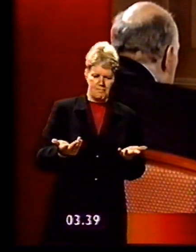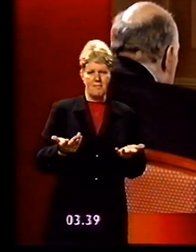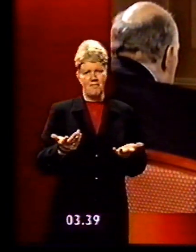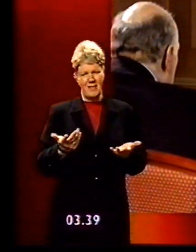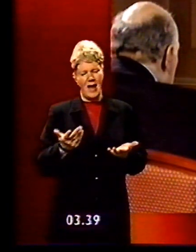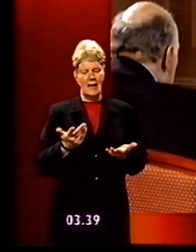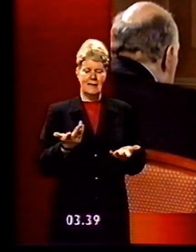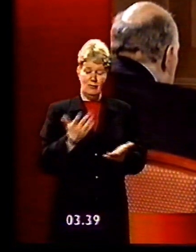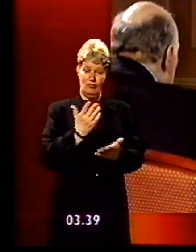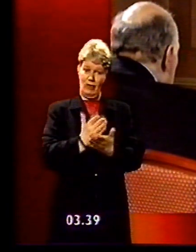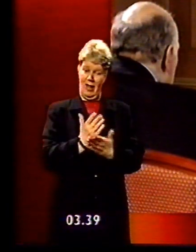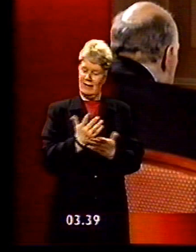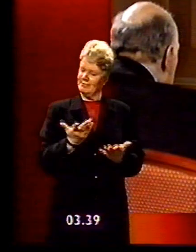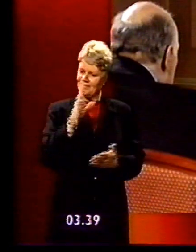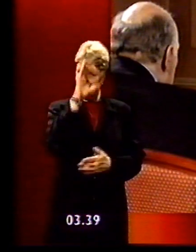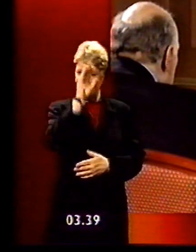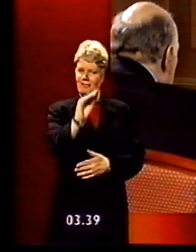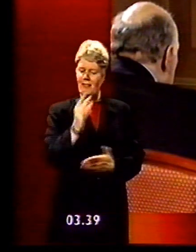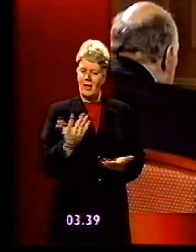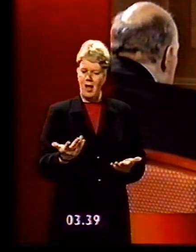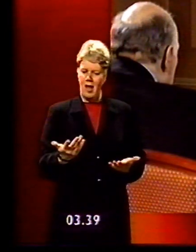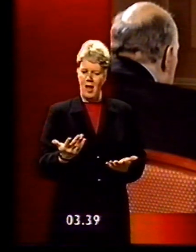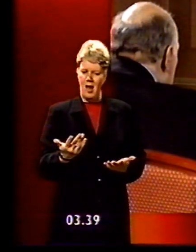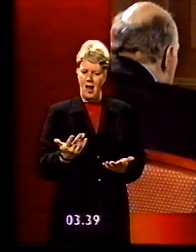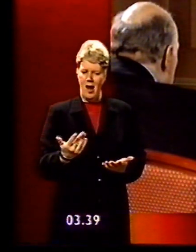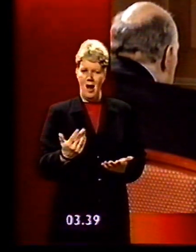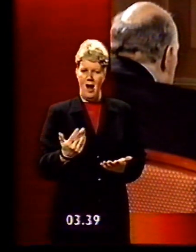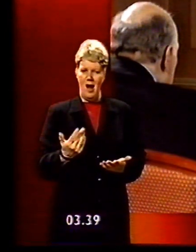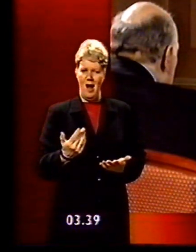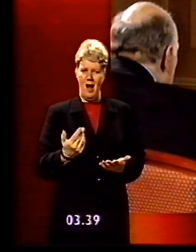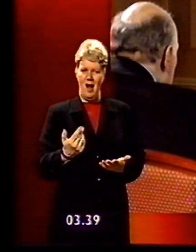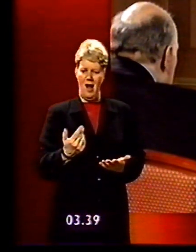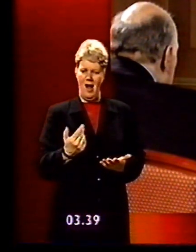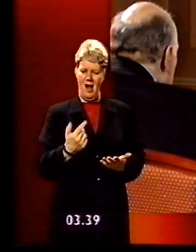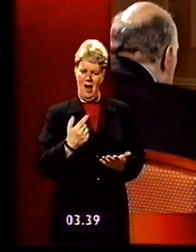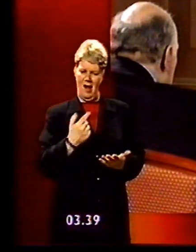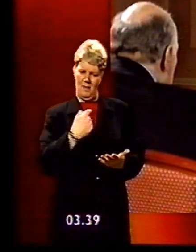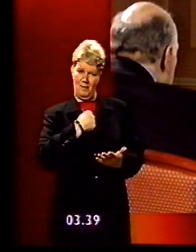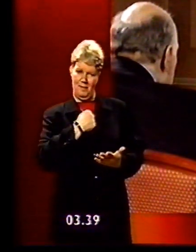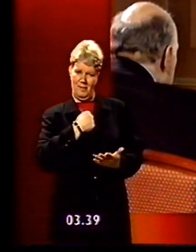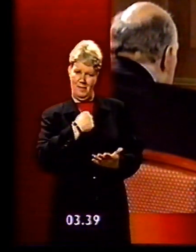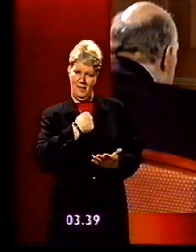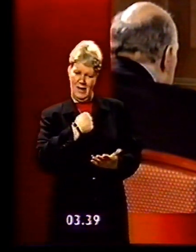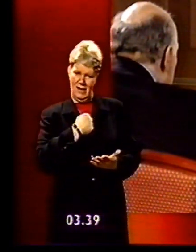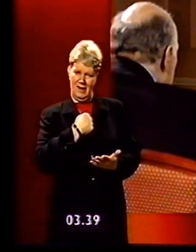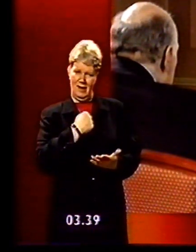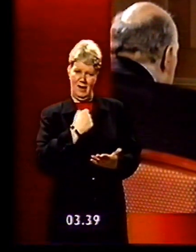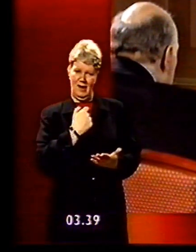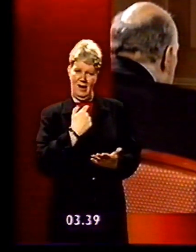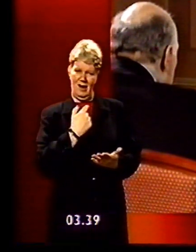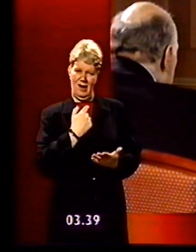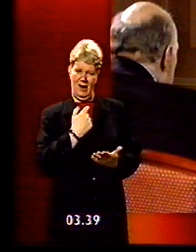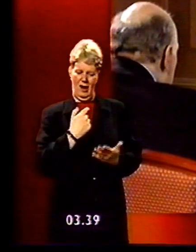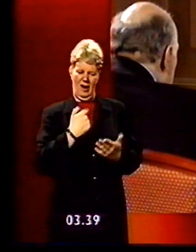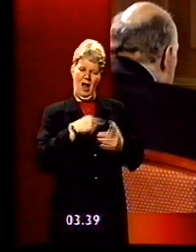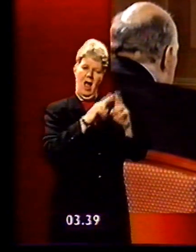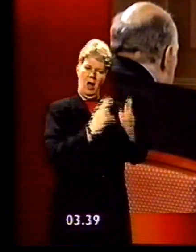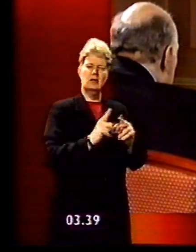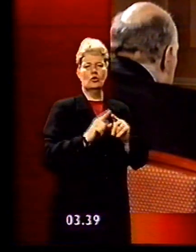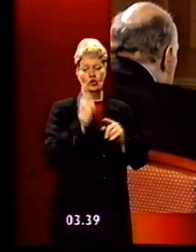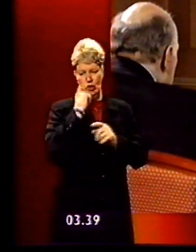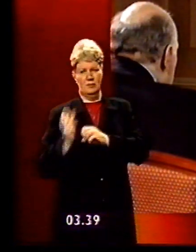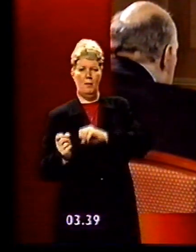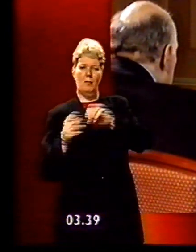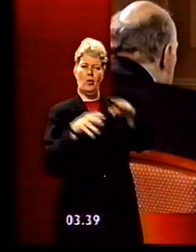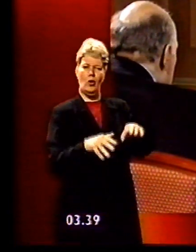you know, I was in our new home because not that it was just a different home that we had moved